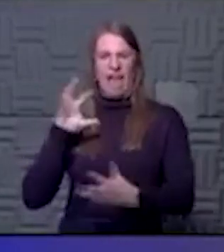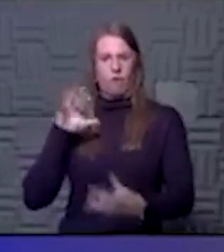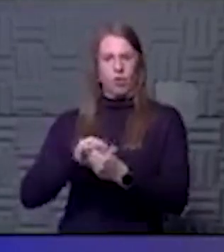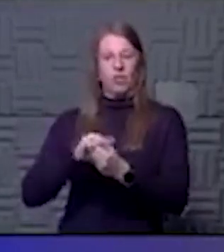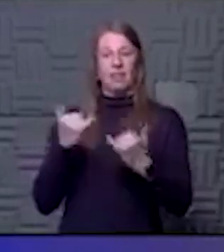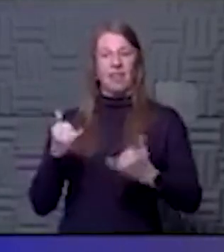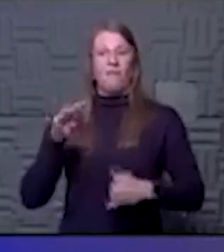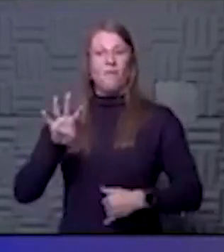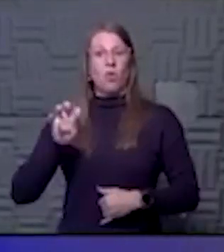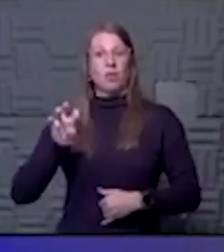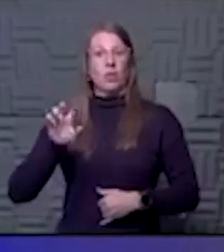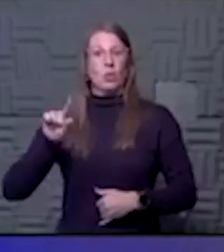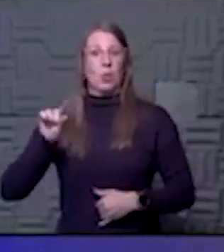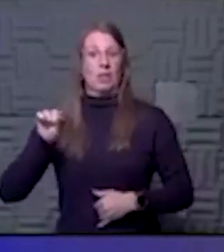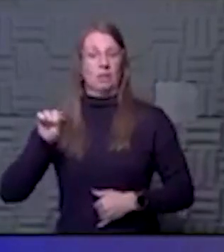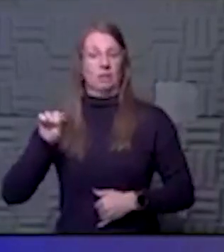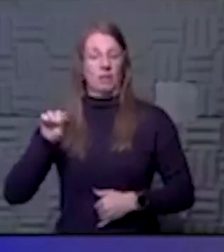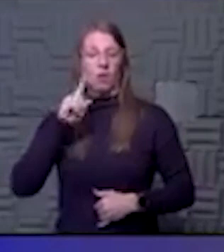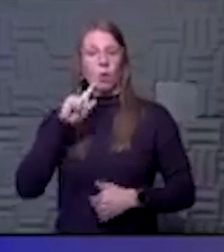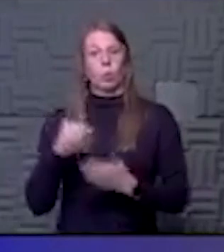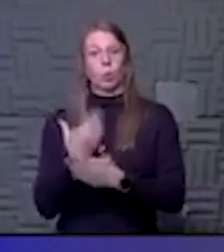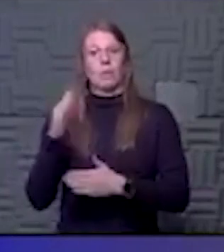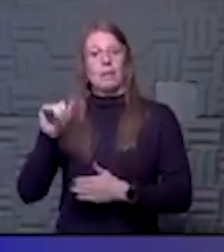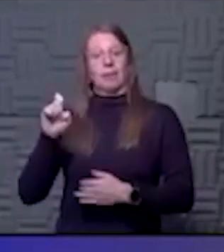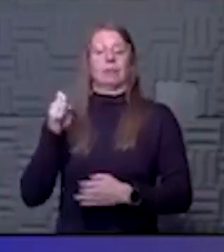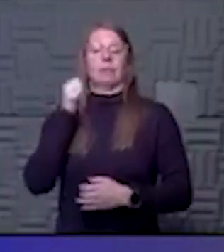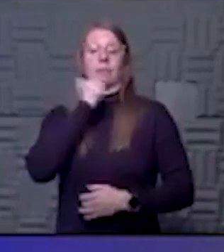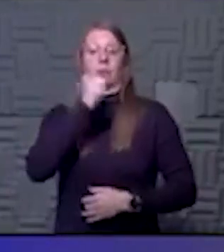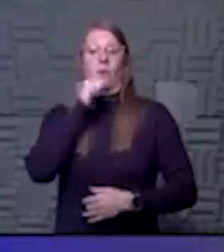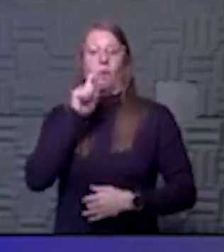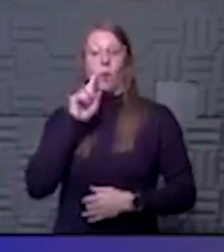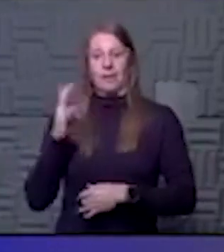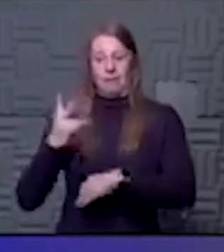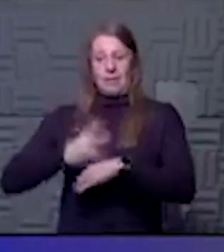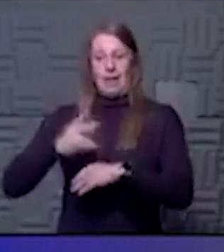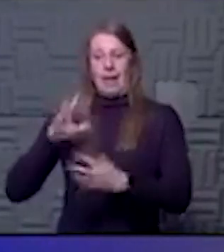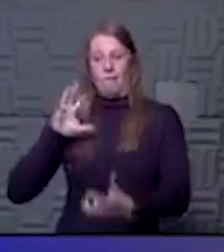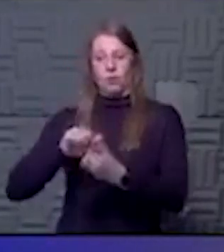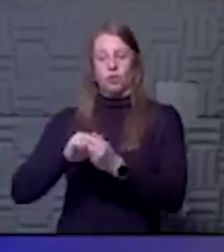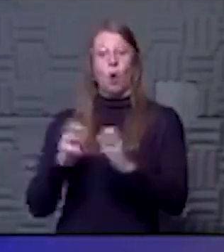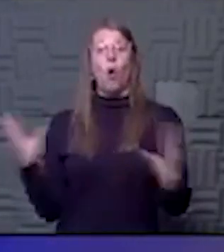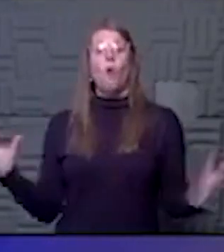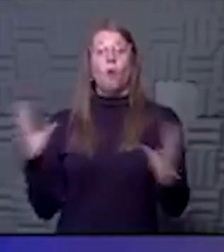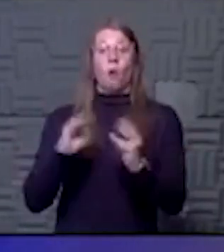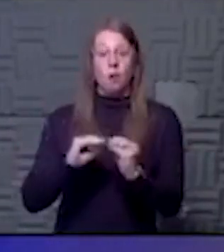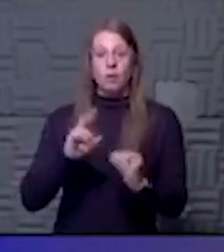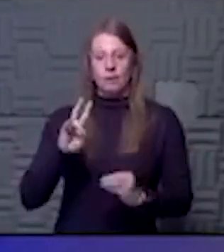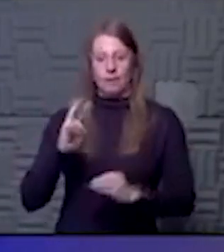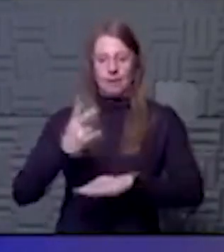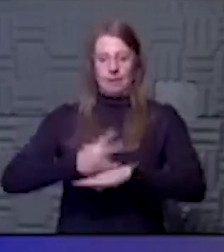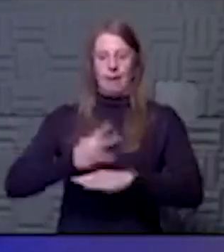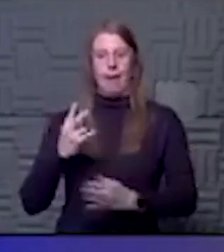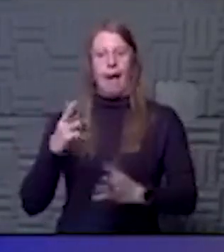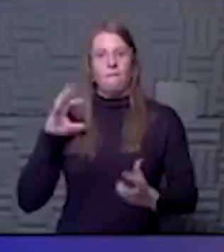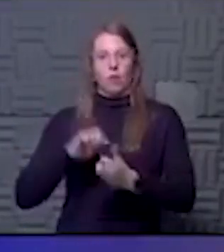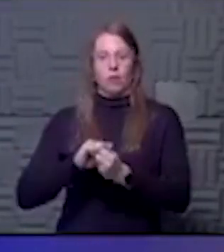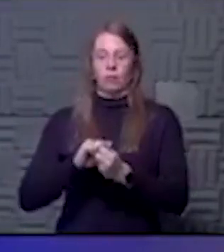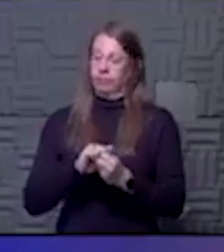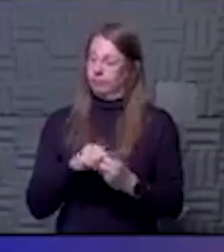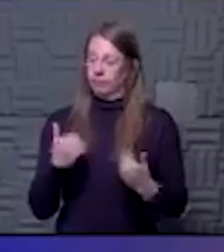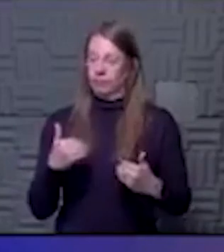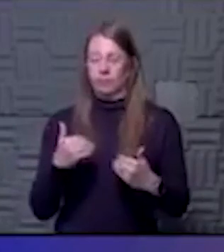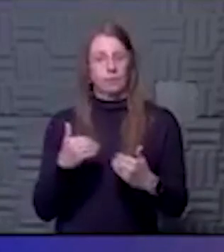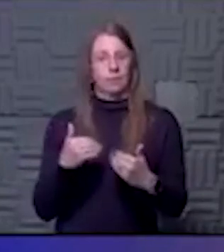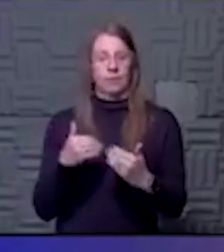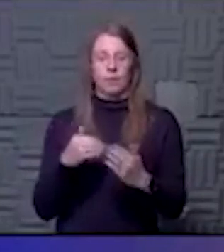the 420s. For new cases per day on that 7-day average. So overall, the rolling 7-day average is definitely going